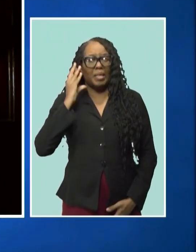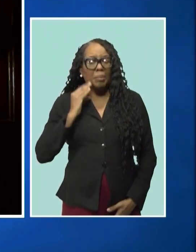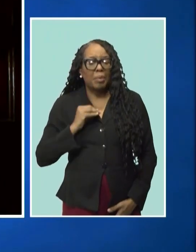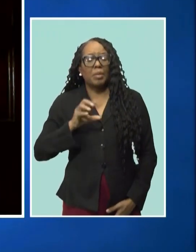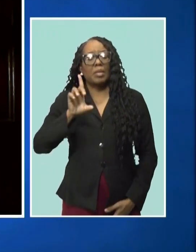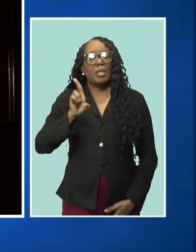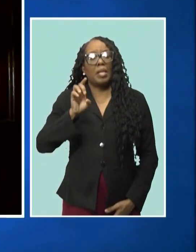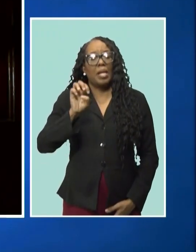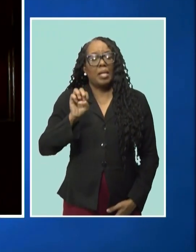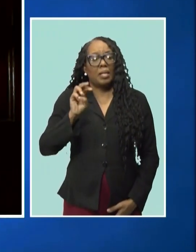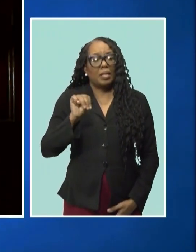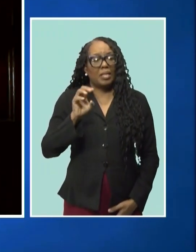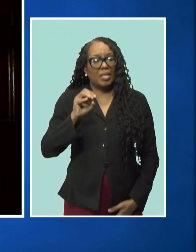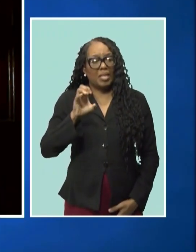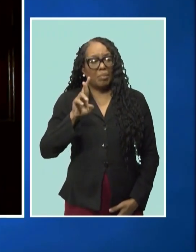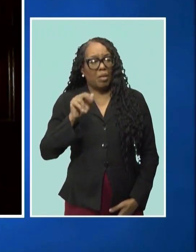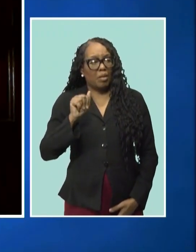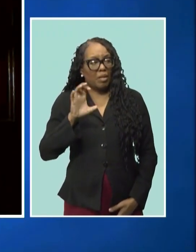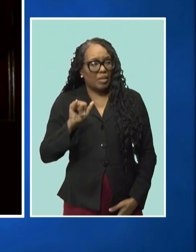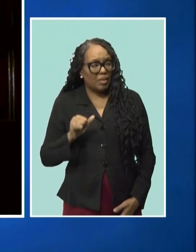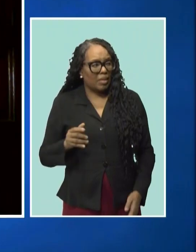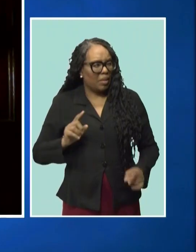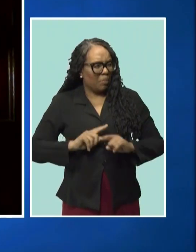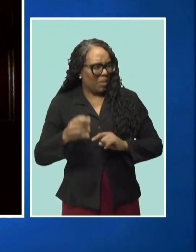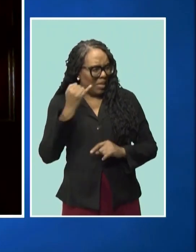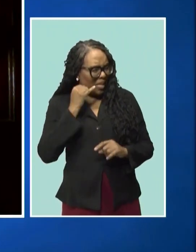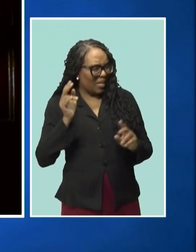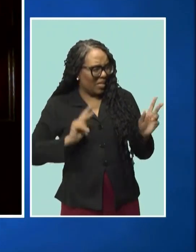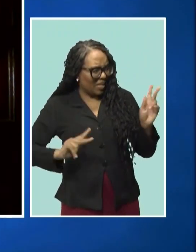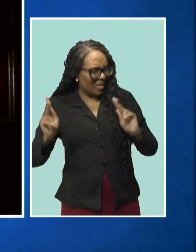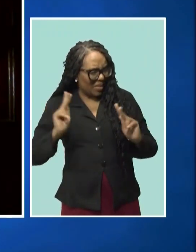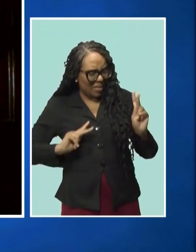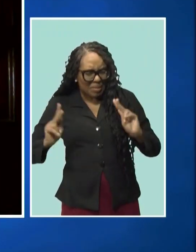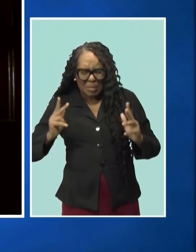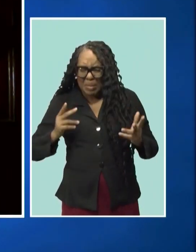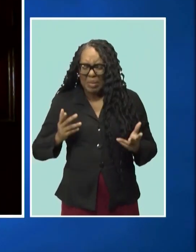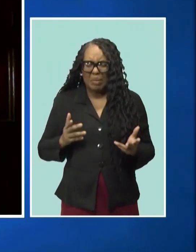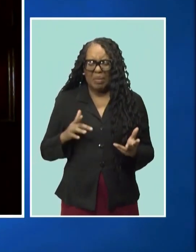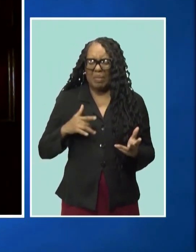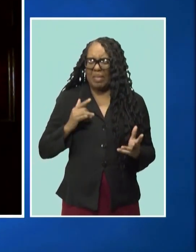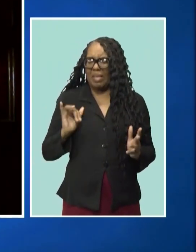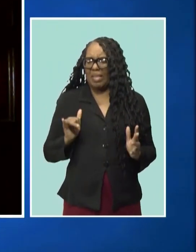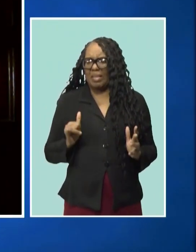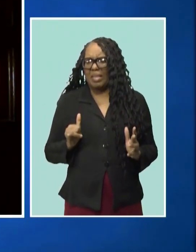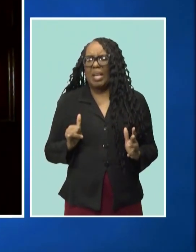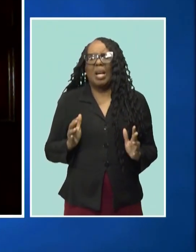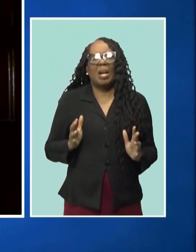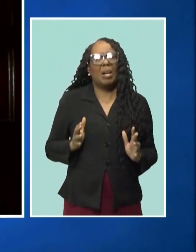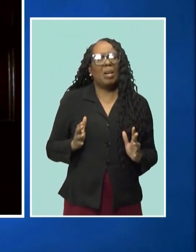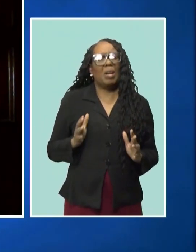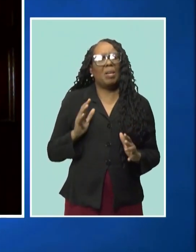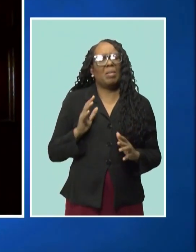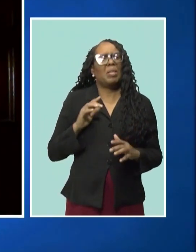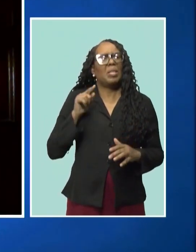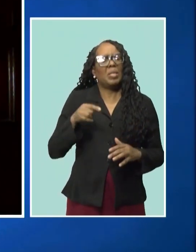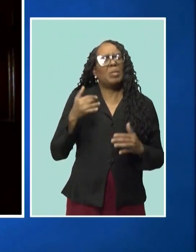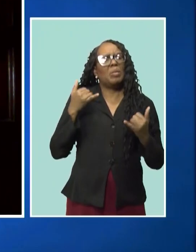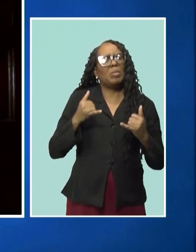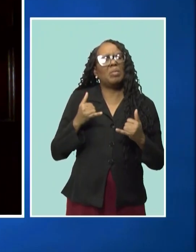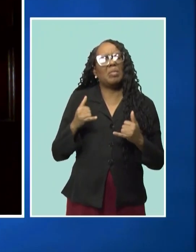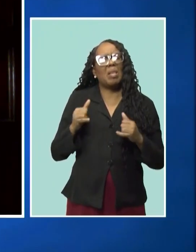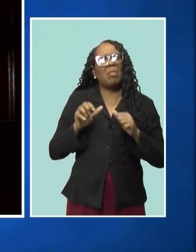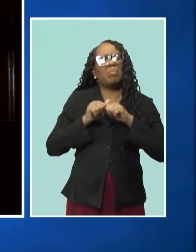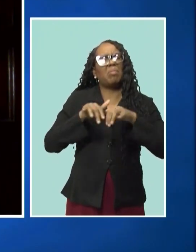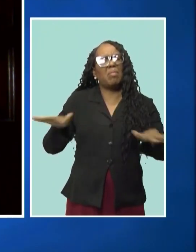being able to expose your dirty laundry. That's transparent. But realistically, it is